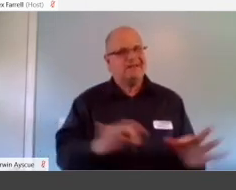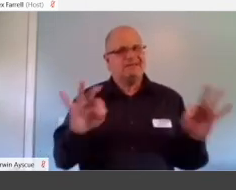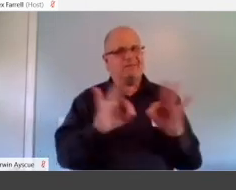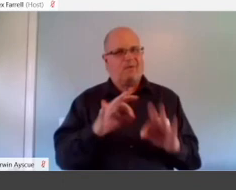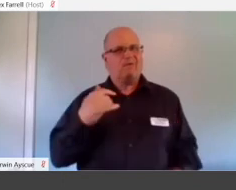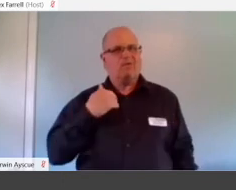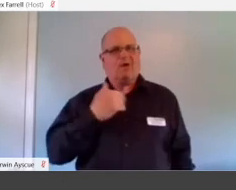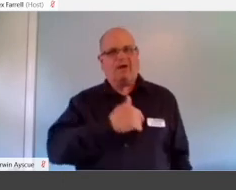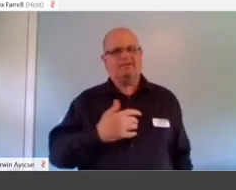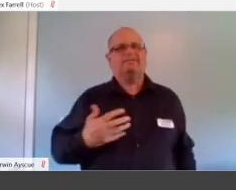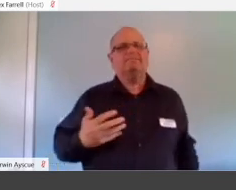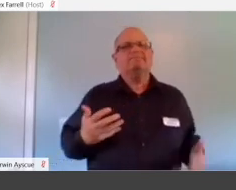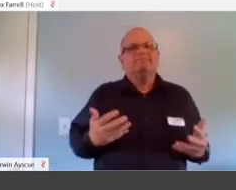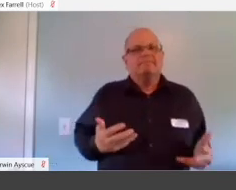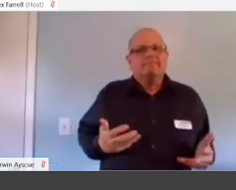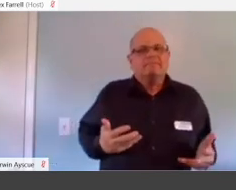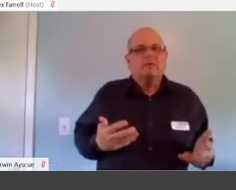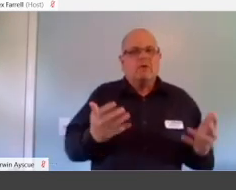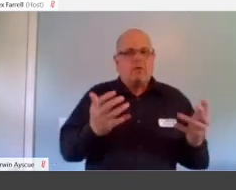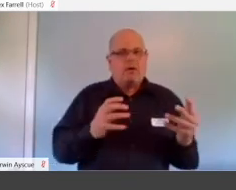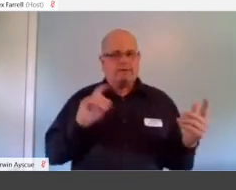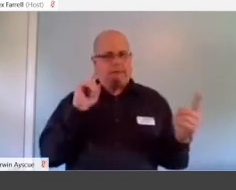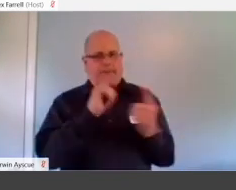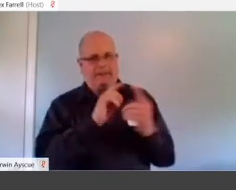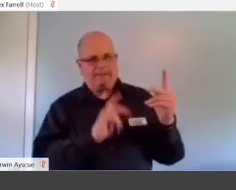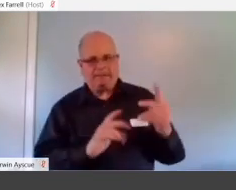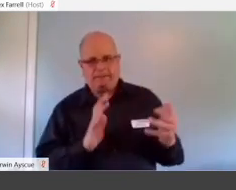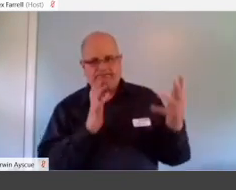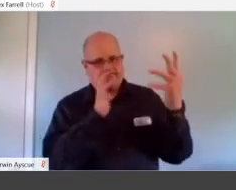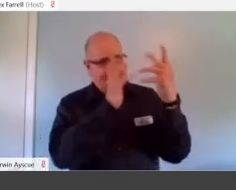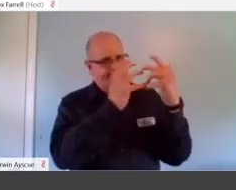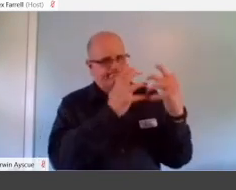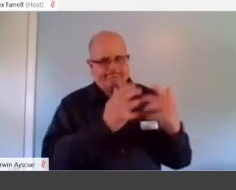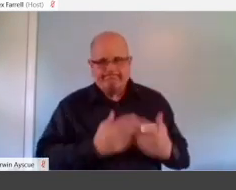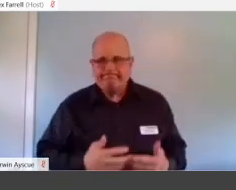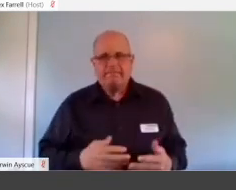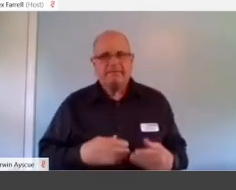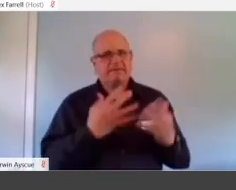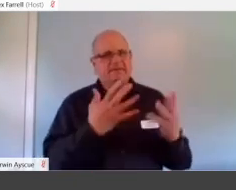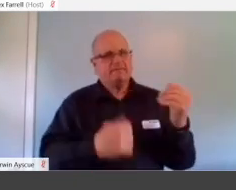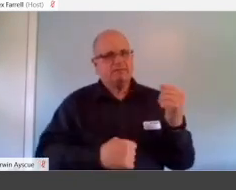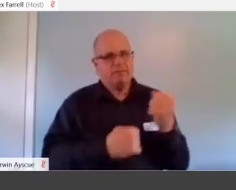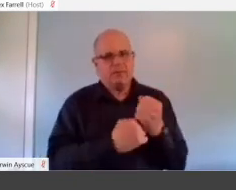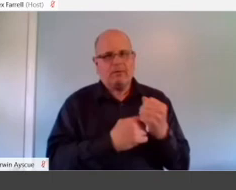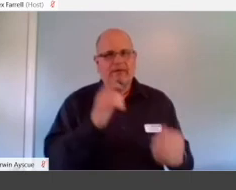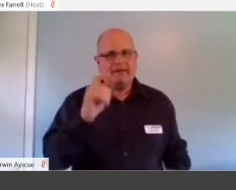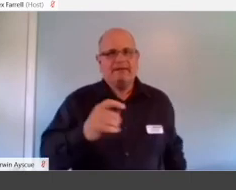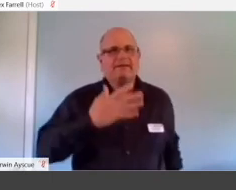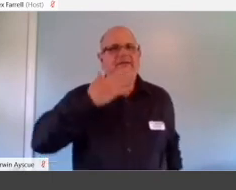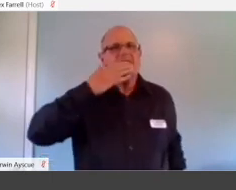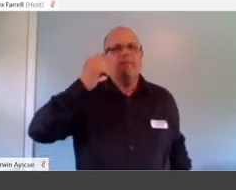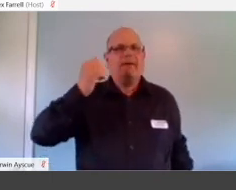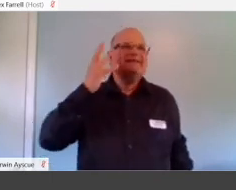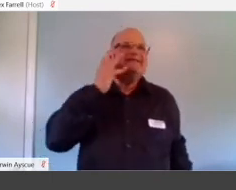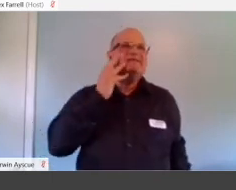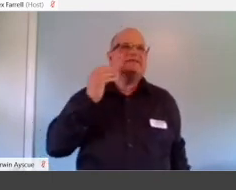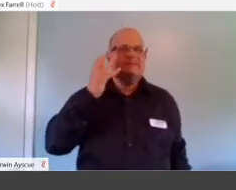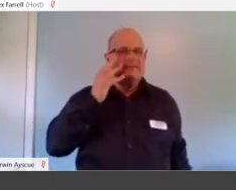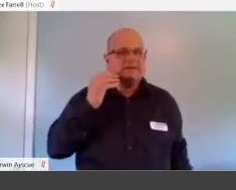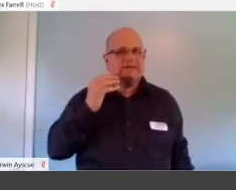important. To meet people where they are, to give them the support that they need to have the best experiences that they